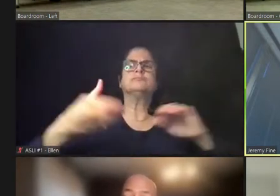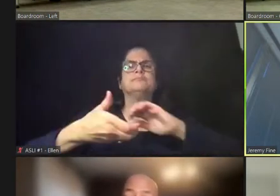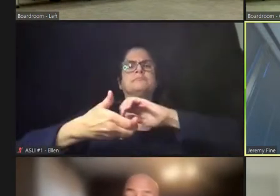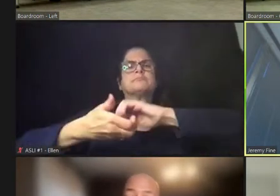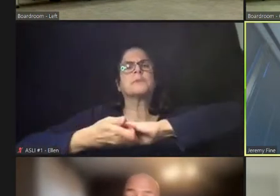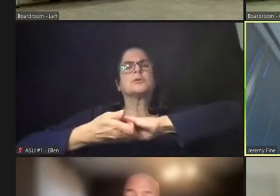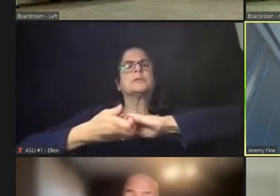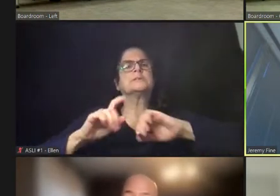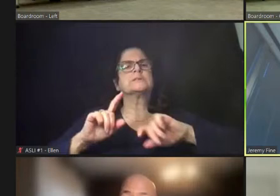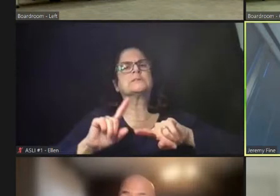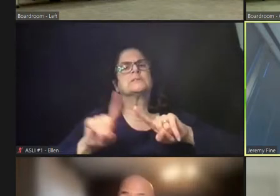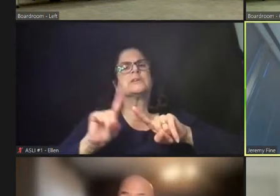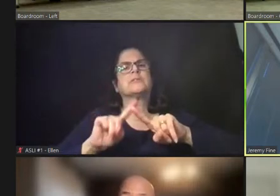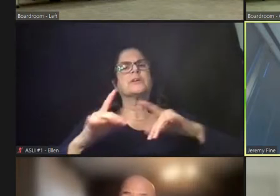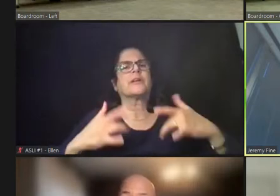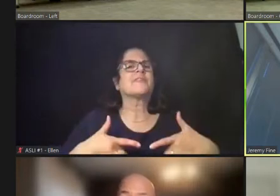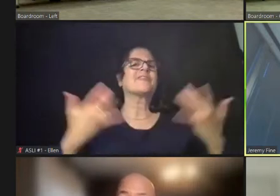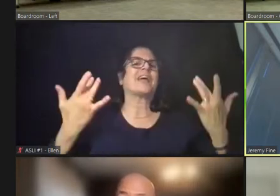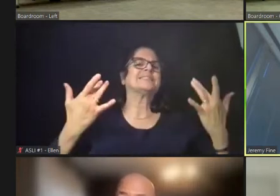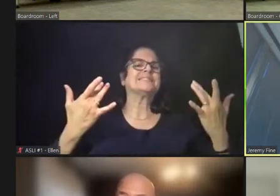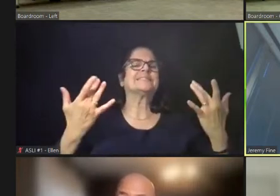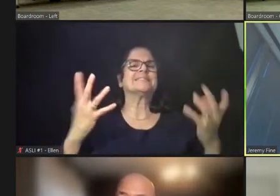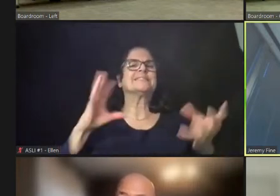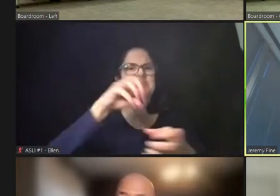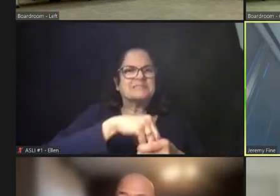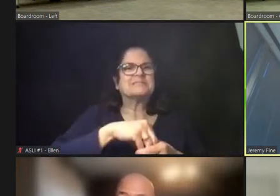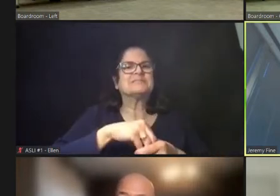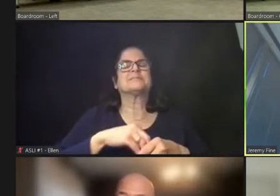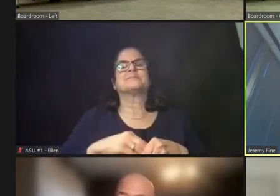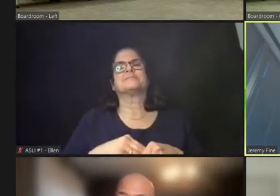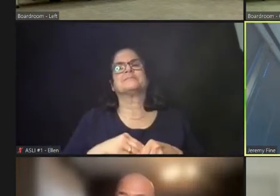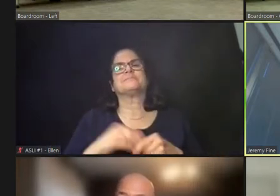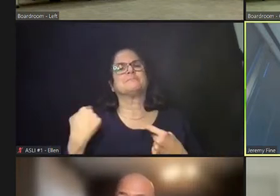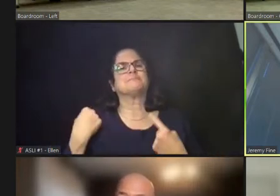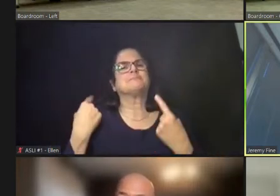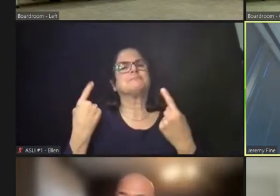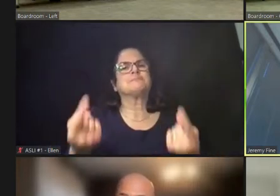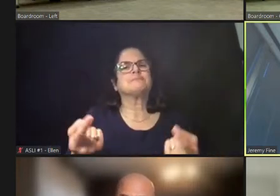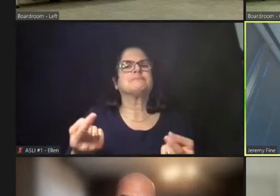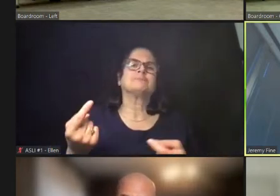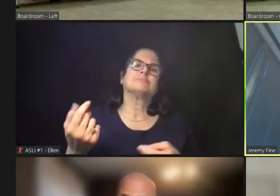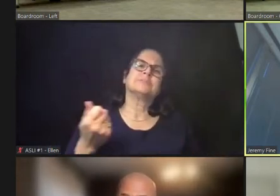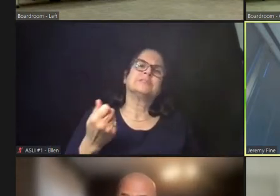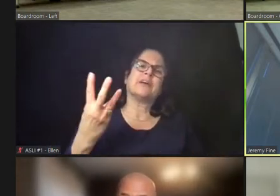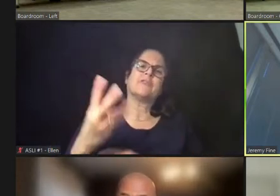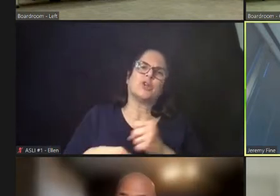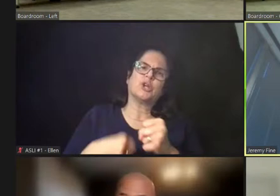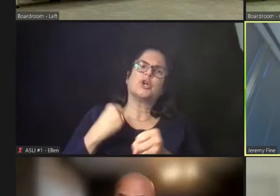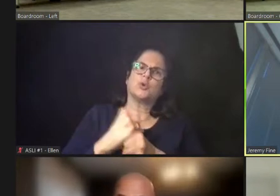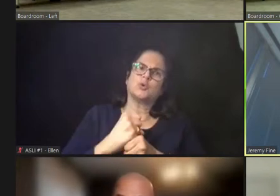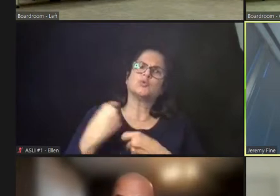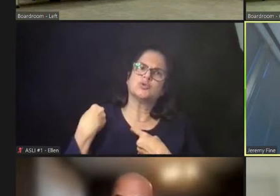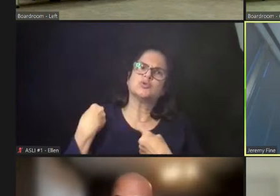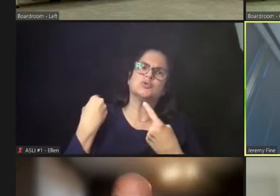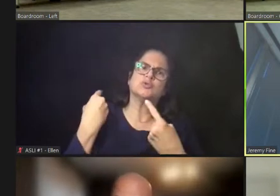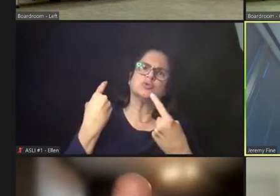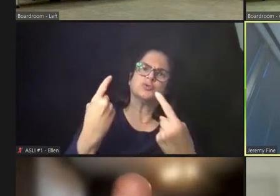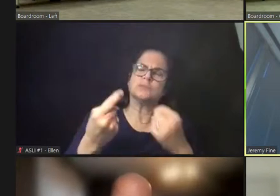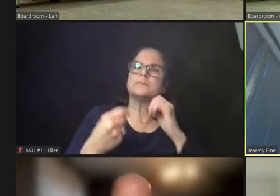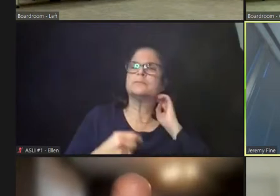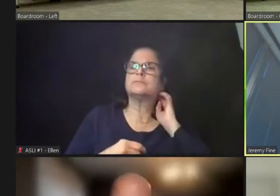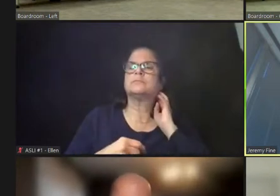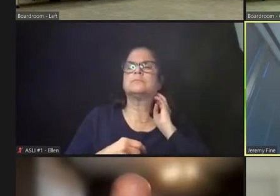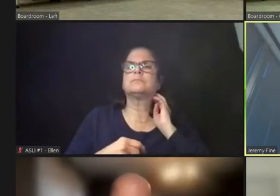different events as we have throughout the last several years. But as we've ramped back